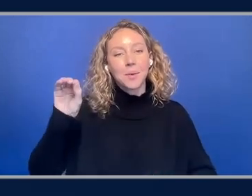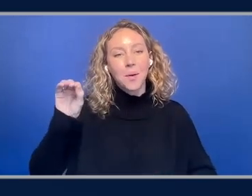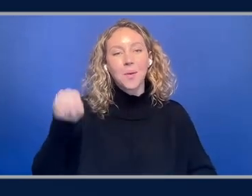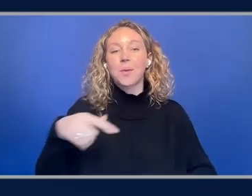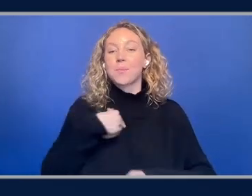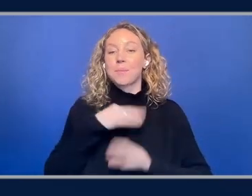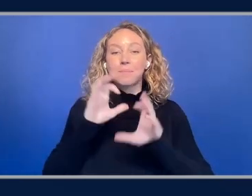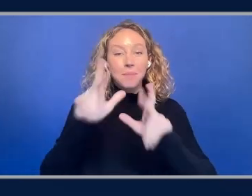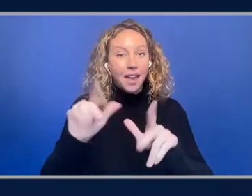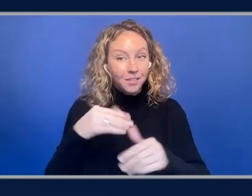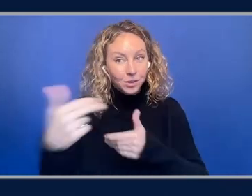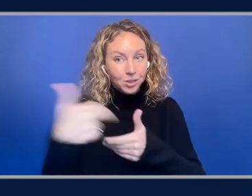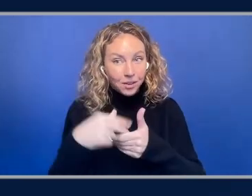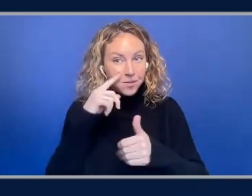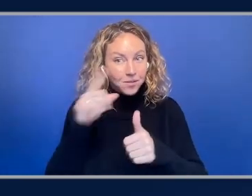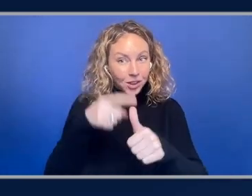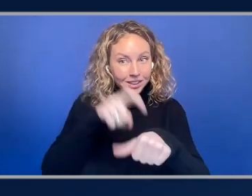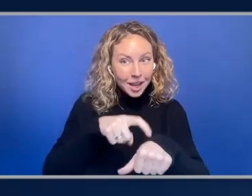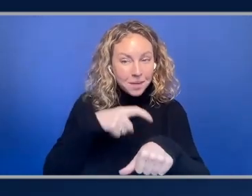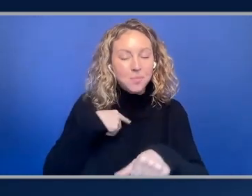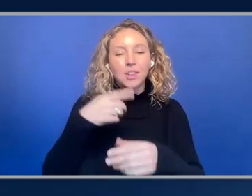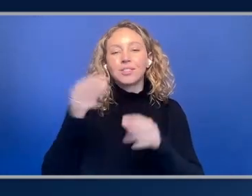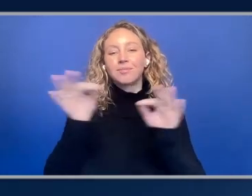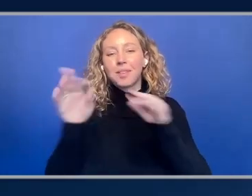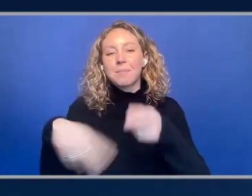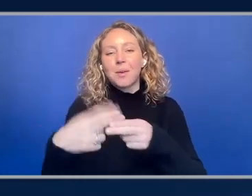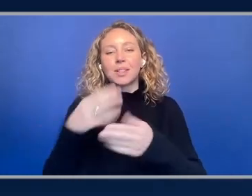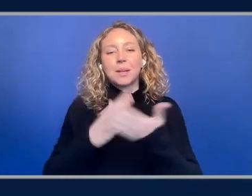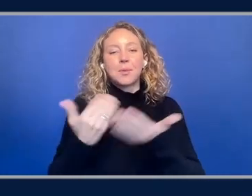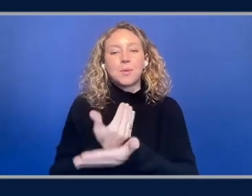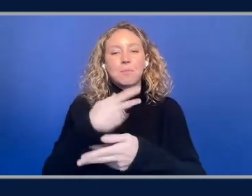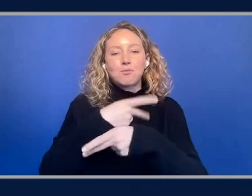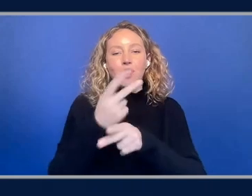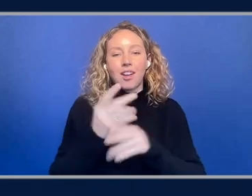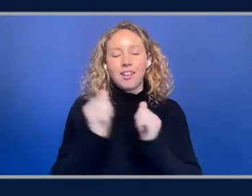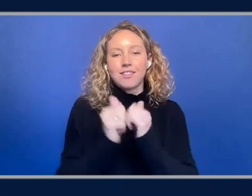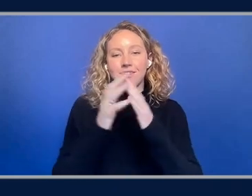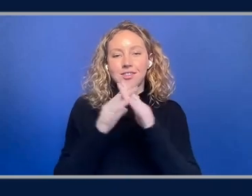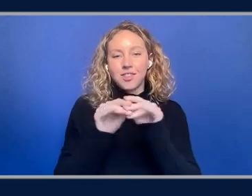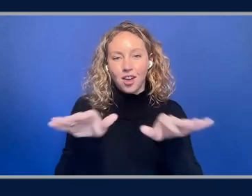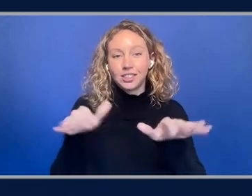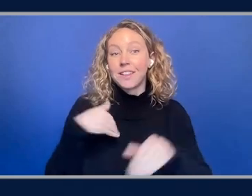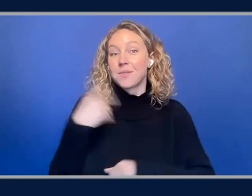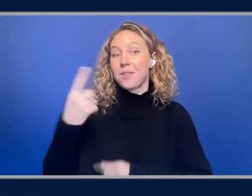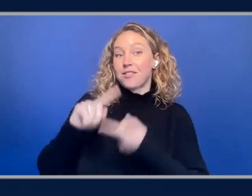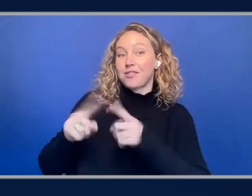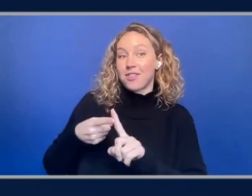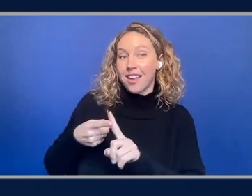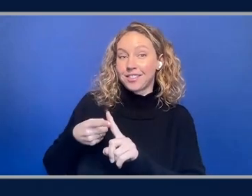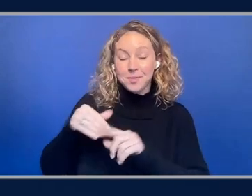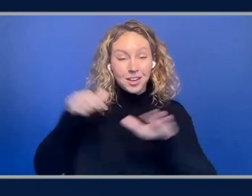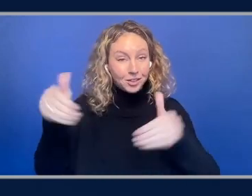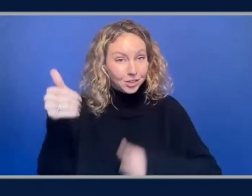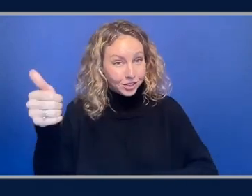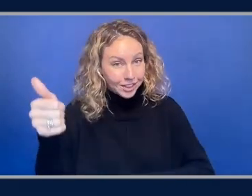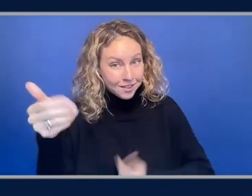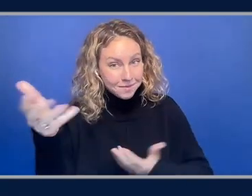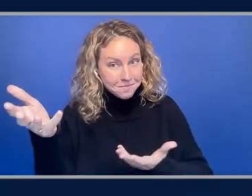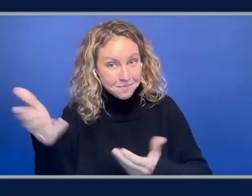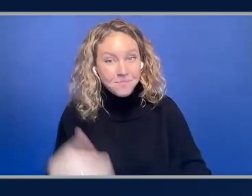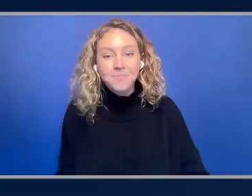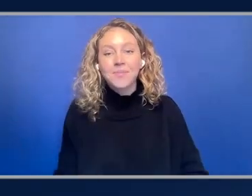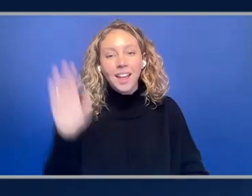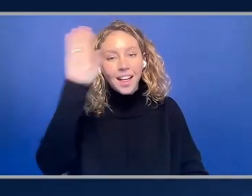us for the first time today, we're going over some new product launches. We have a friend with us right now. Jean, would you like to introduce yourself? Hi everyone,